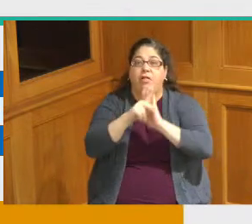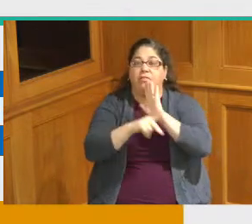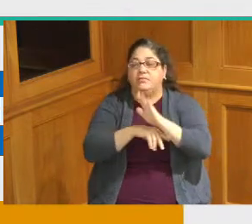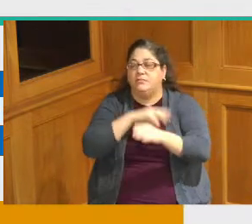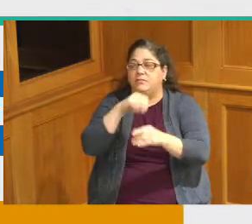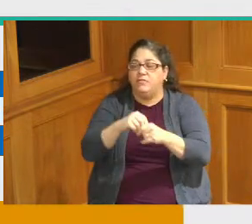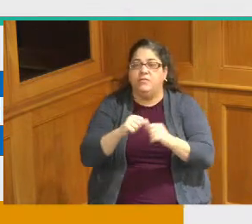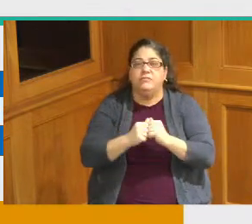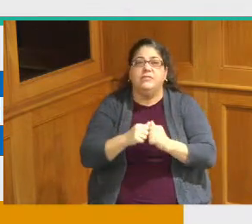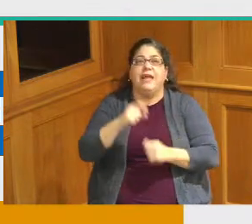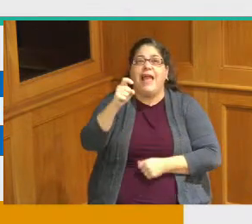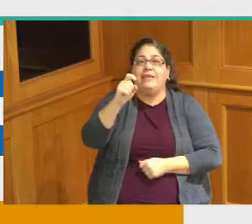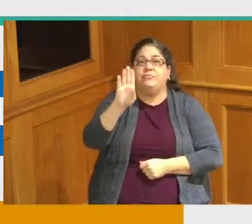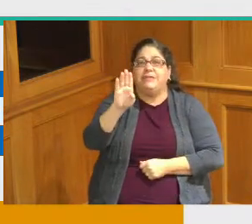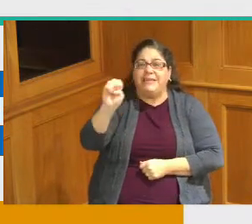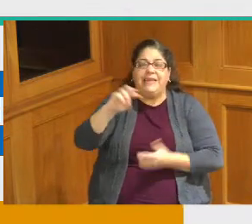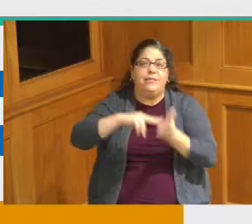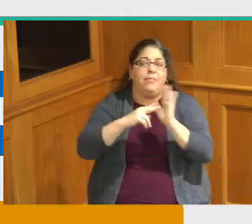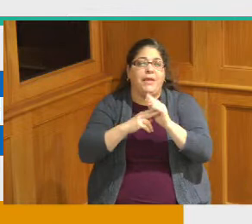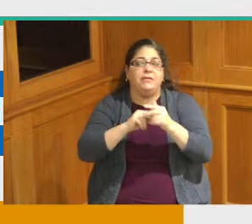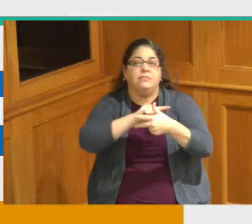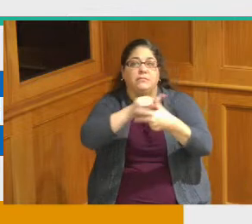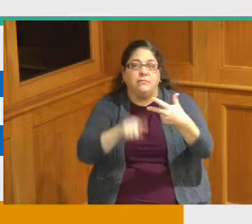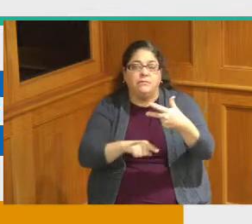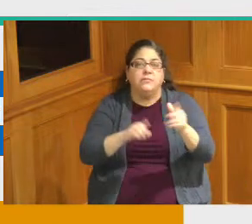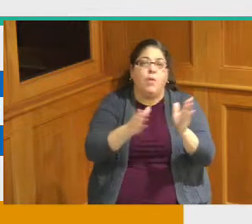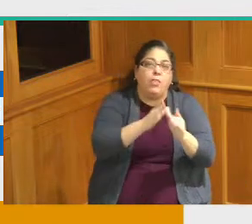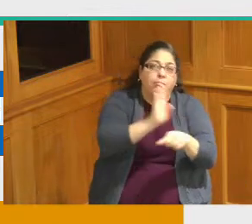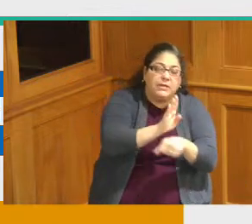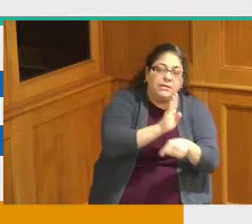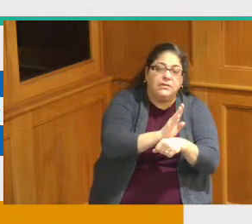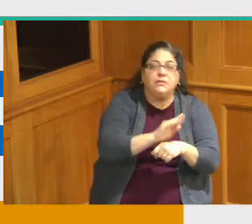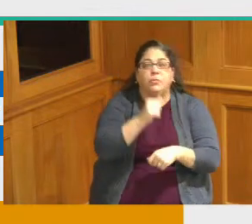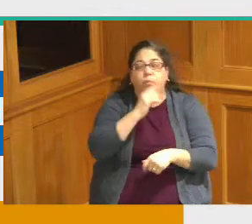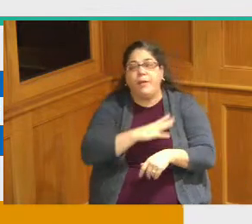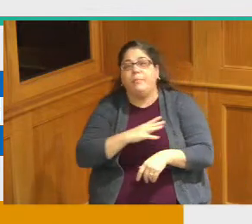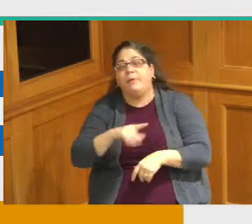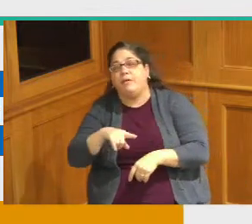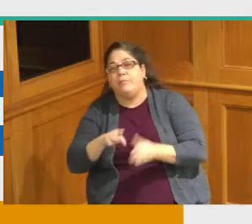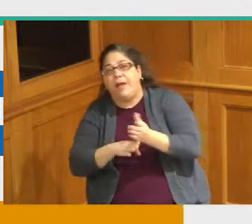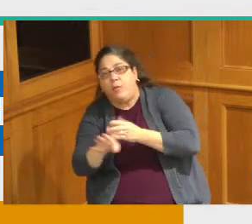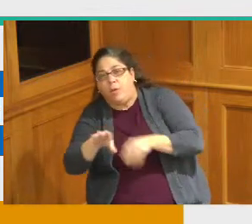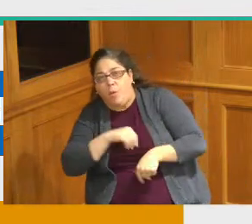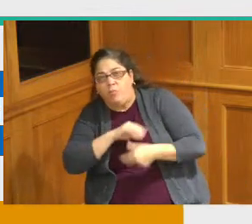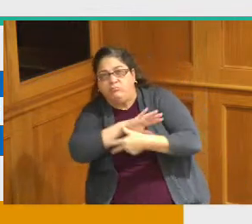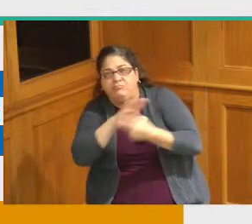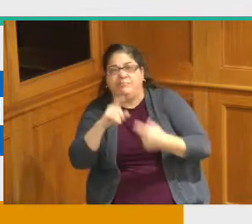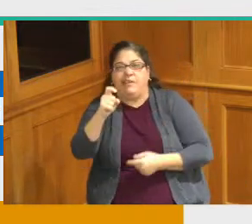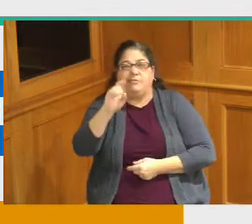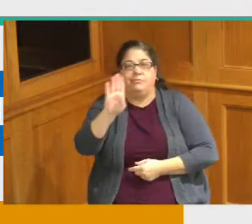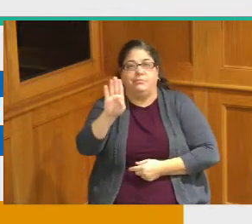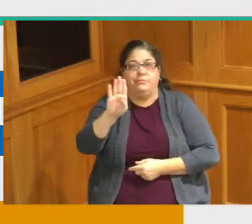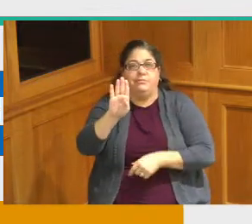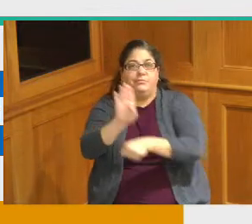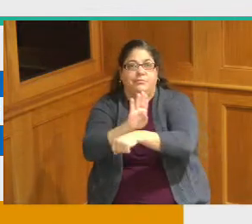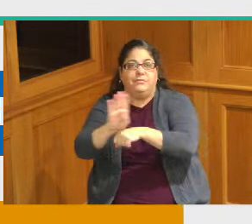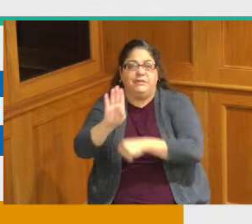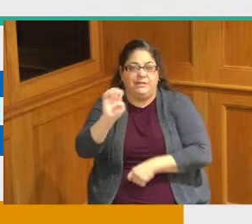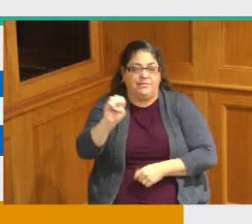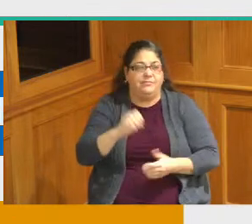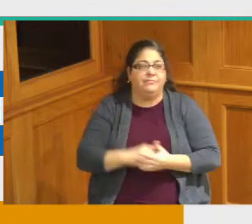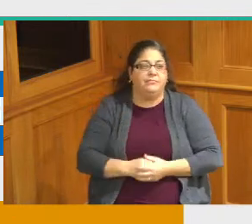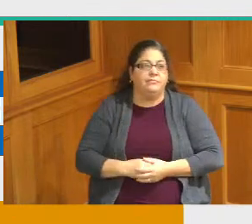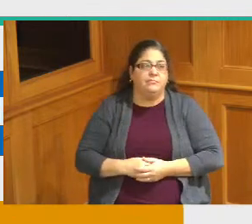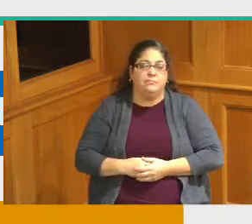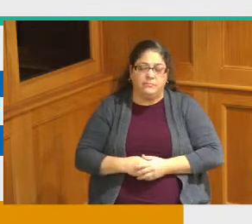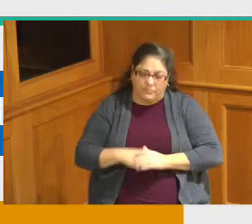we shorted to XBE policies. I'm going to talk about documenting and reporting forms. We spent a lot of time on those. We spent a